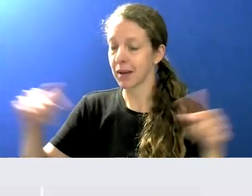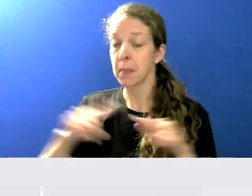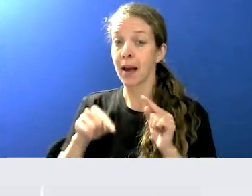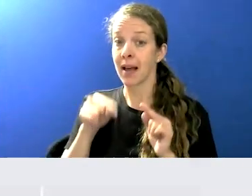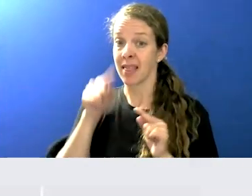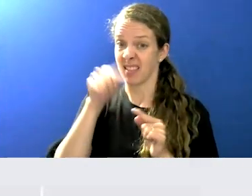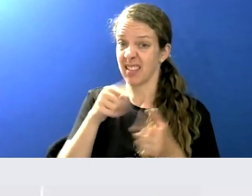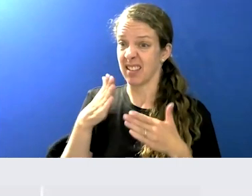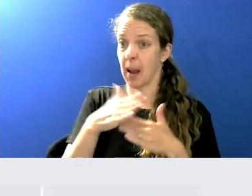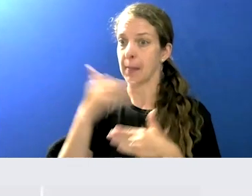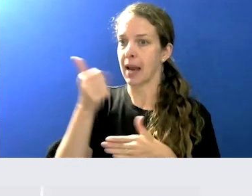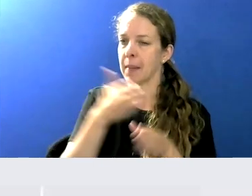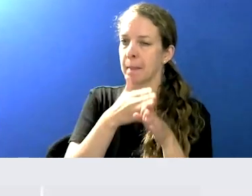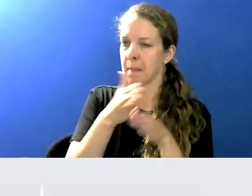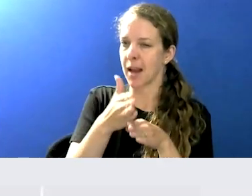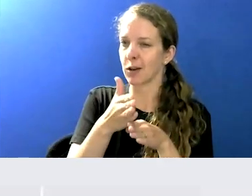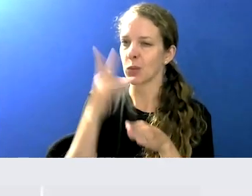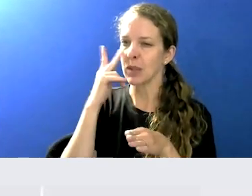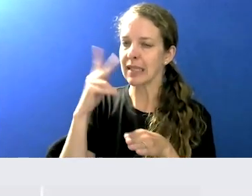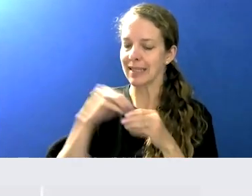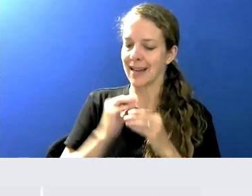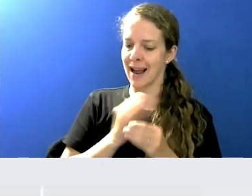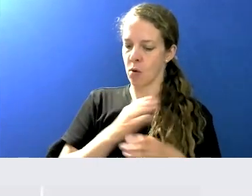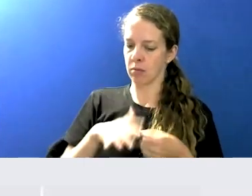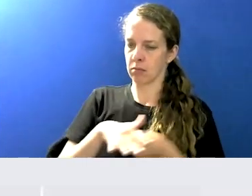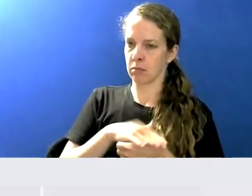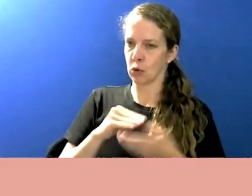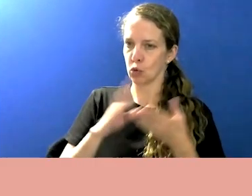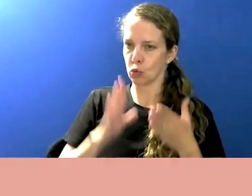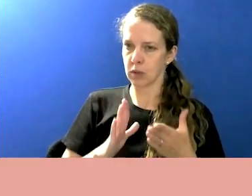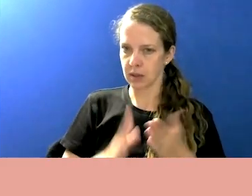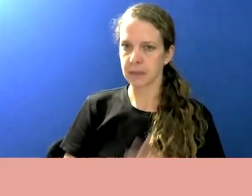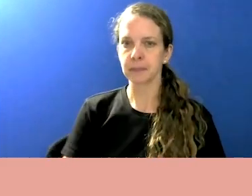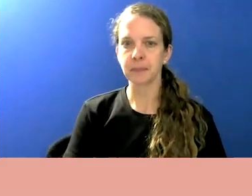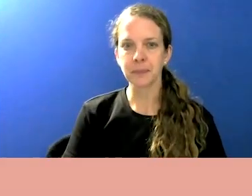are the top 10 majors that we have within our students.